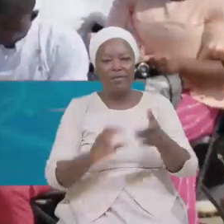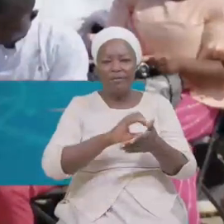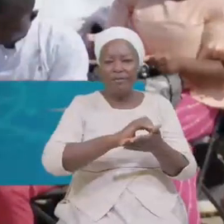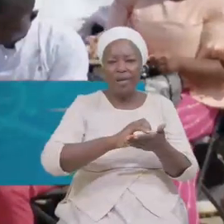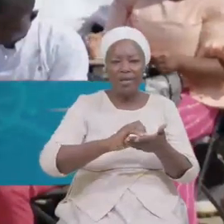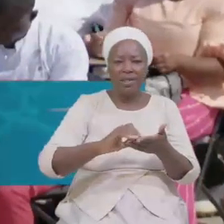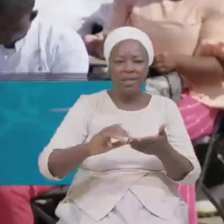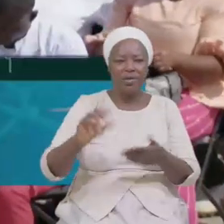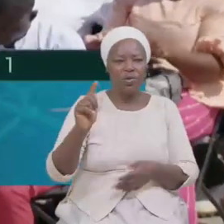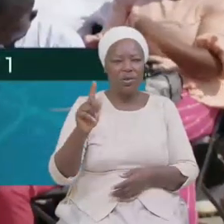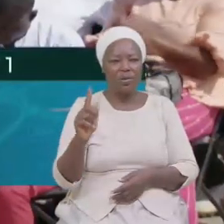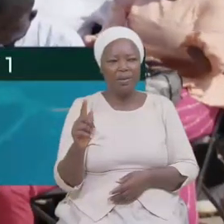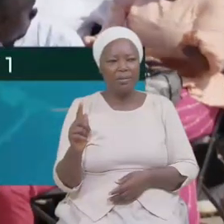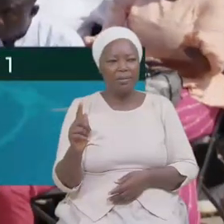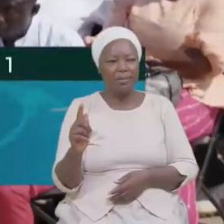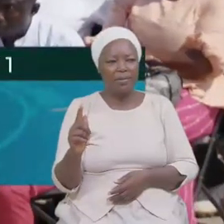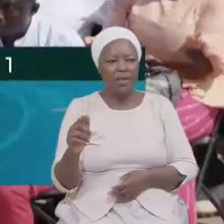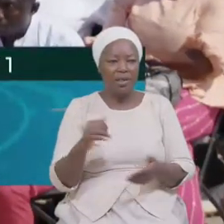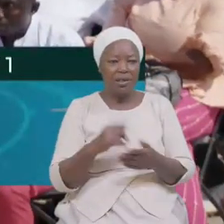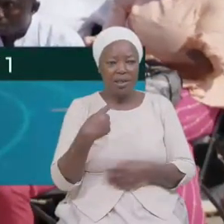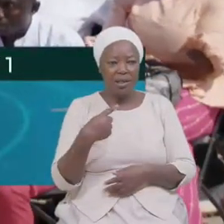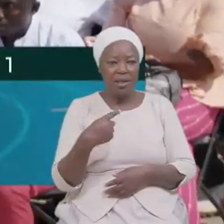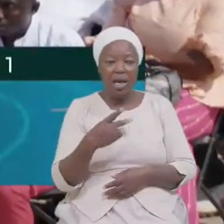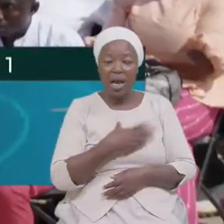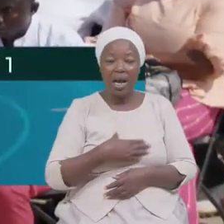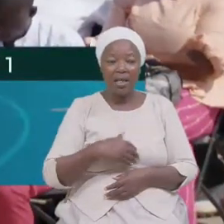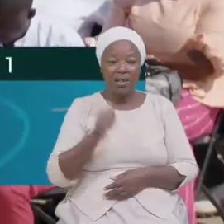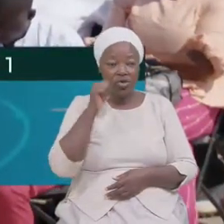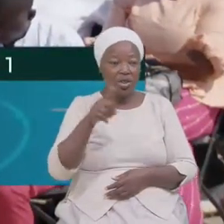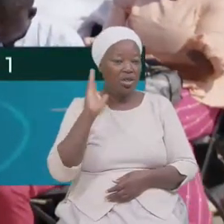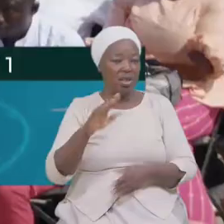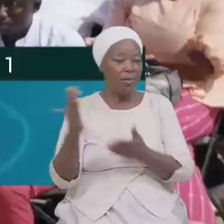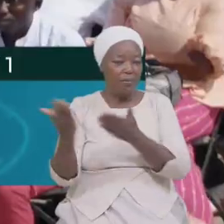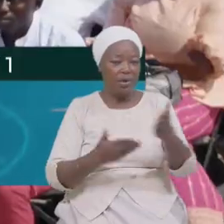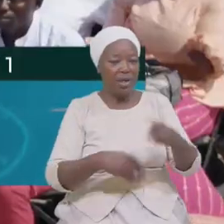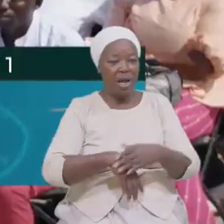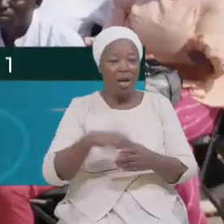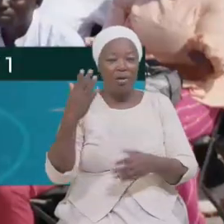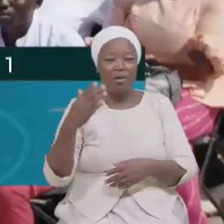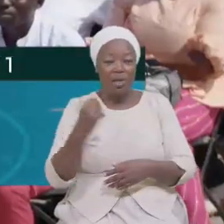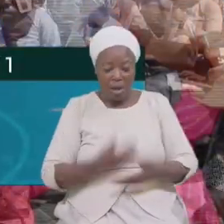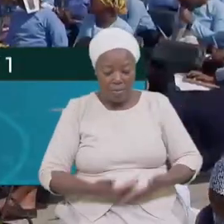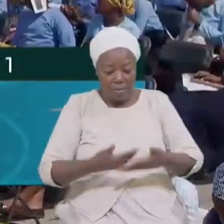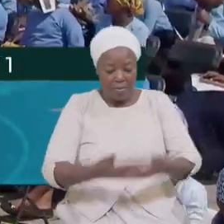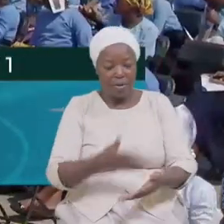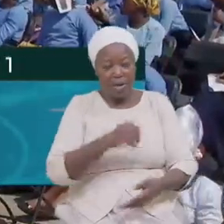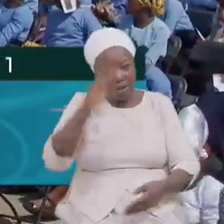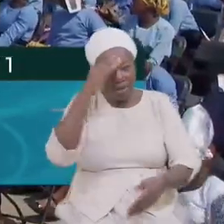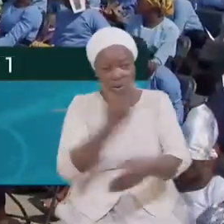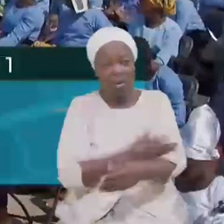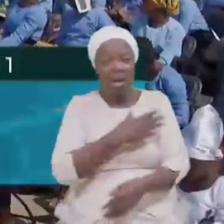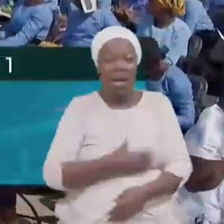verse 21, it says, and she shall bring forth a son, and thou